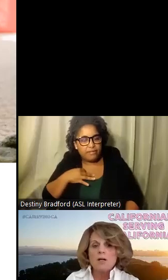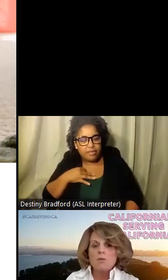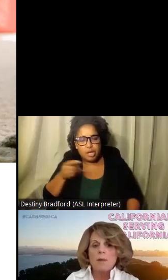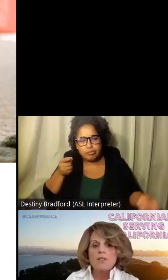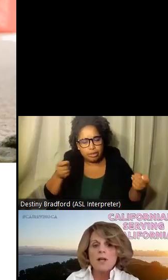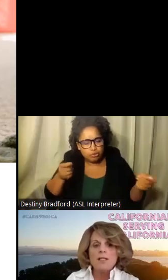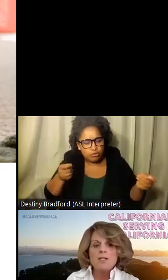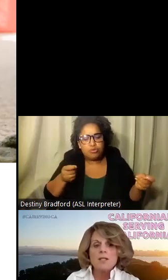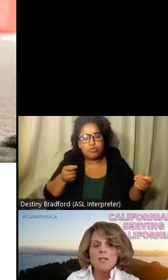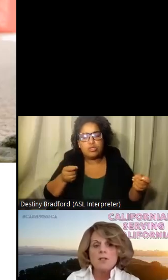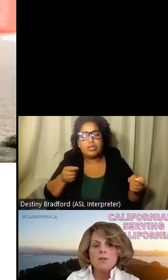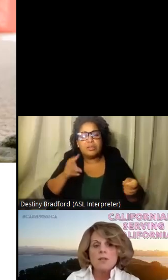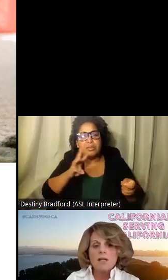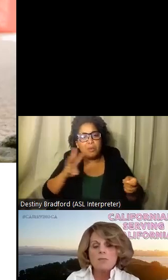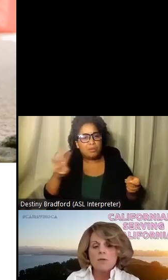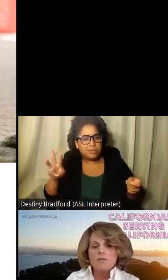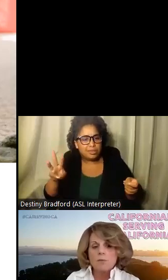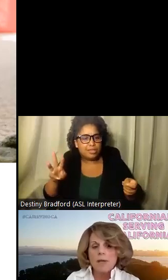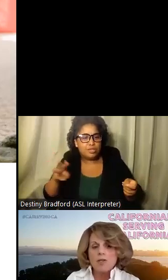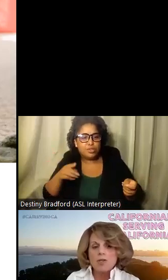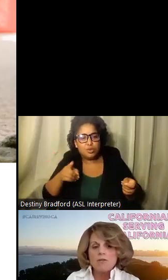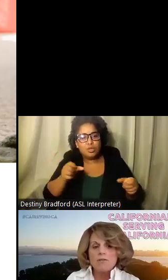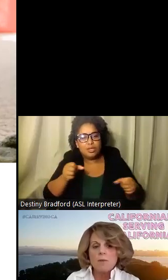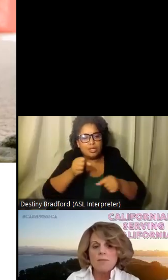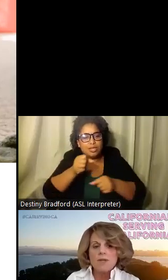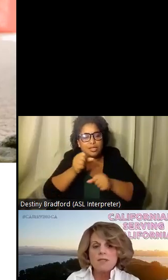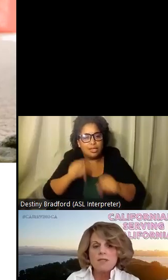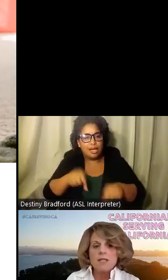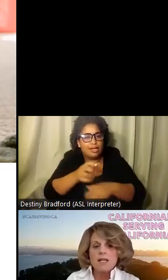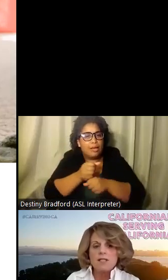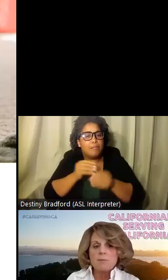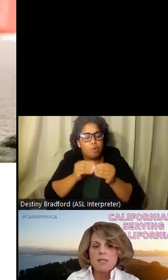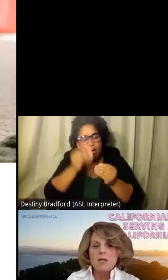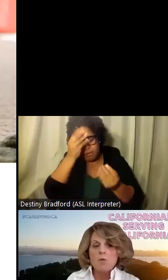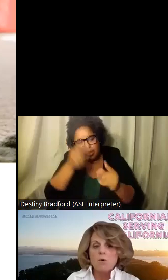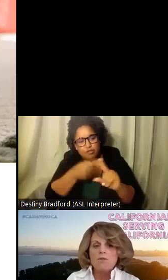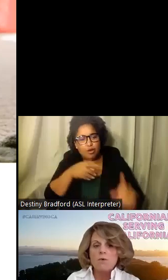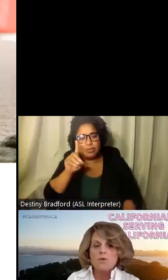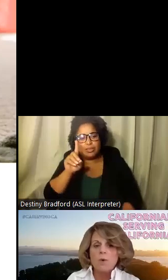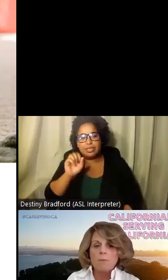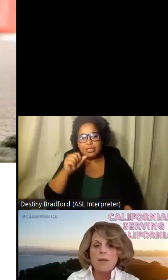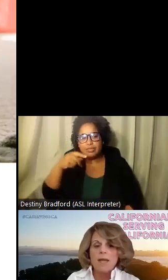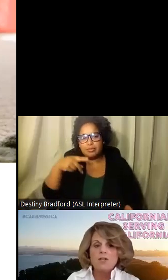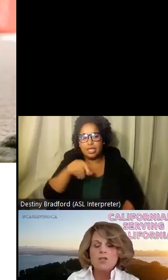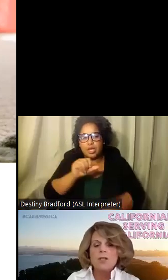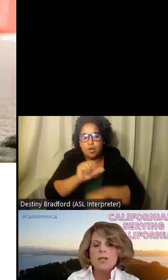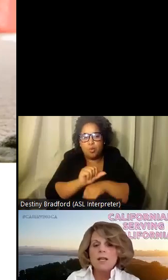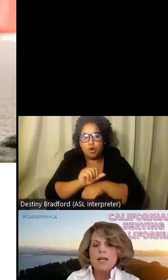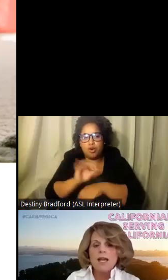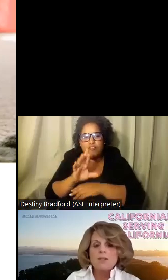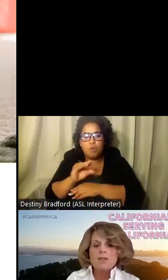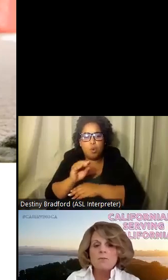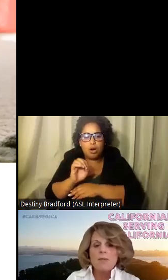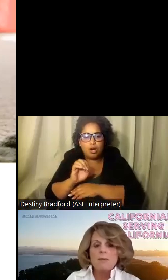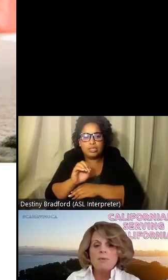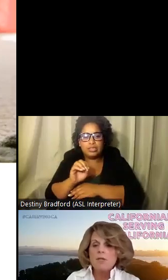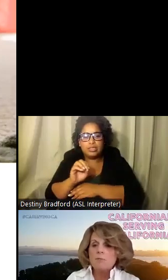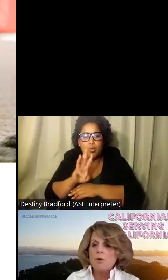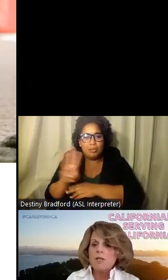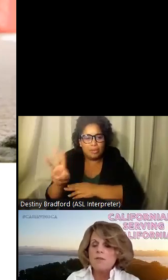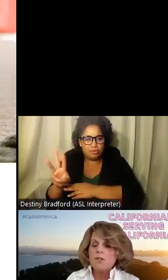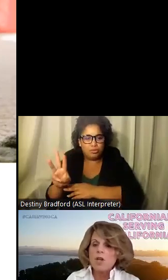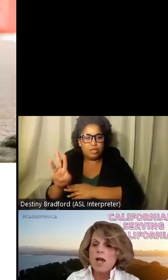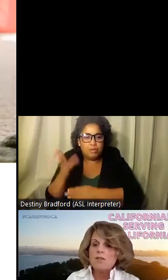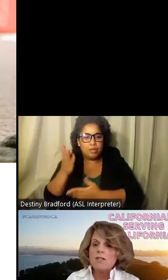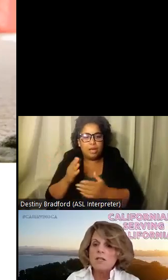managing a website. You can get more information from the DSP Workforce webpage, and maybe we